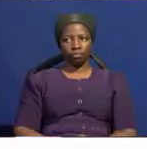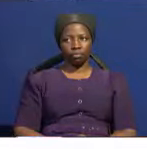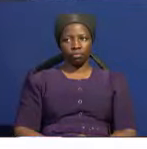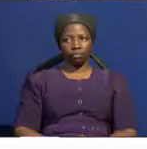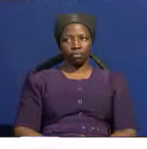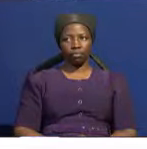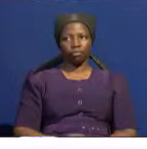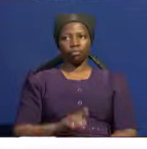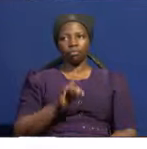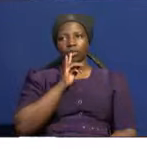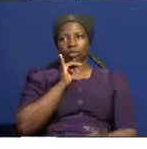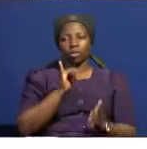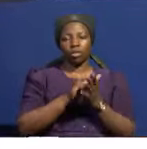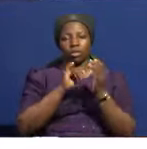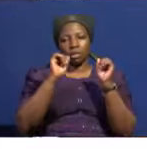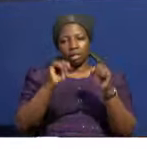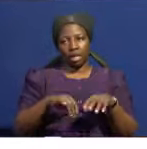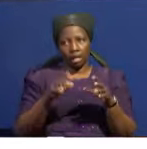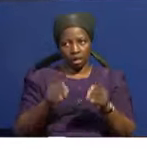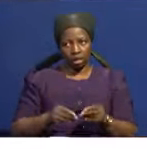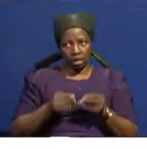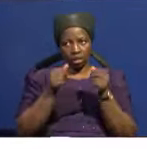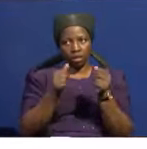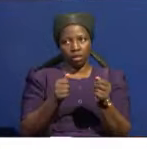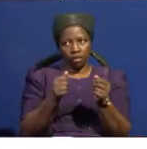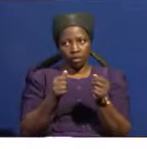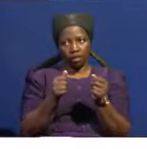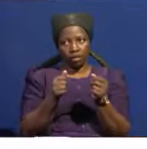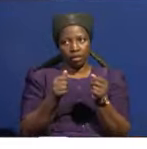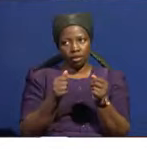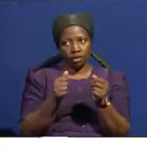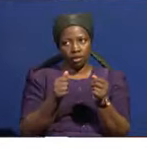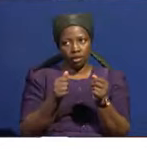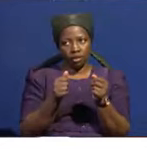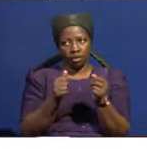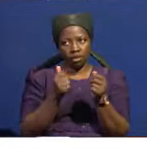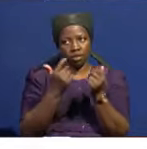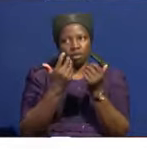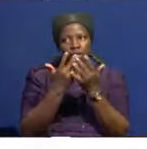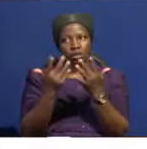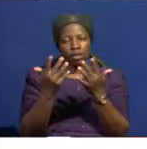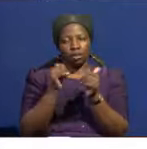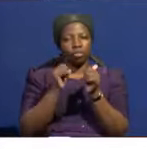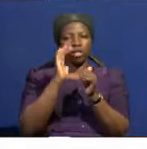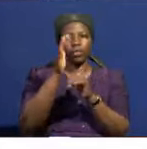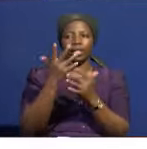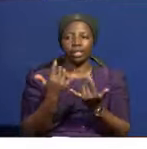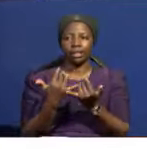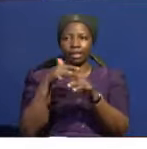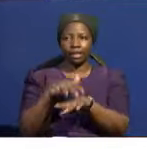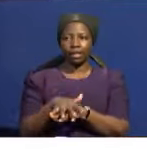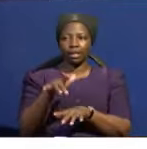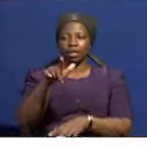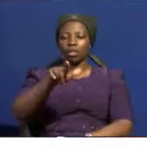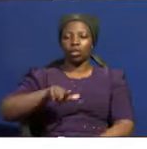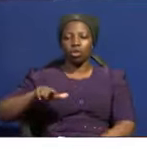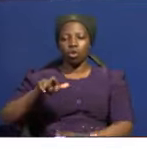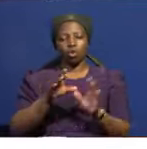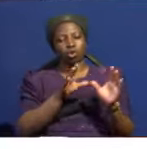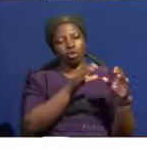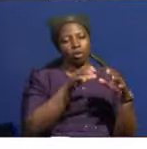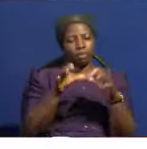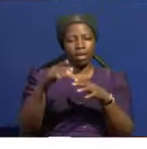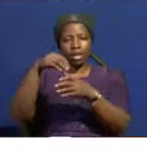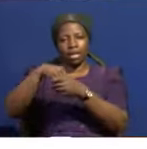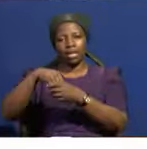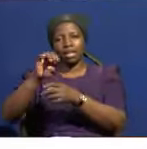Yes, that we are able to address a module that is going to integrate the local communities in the East African trade and